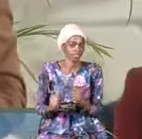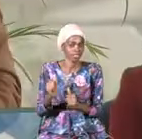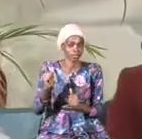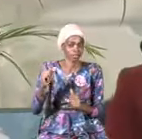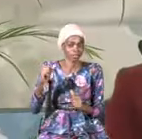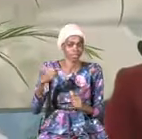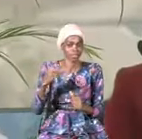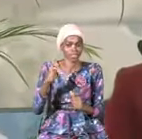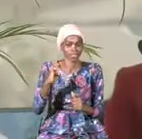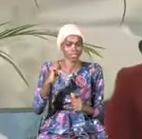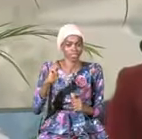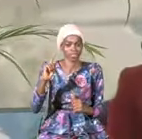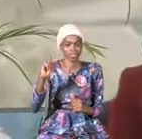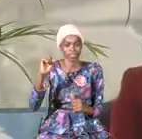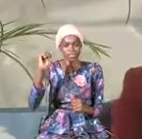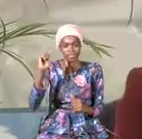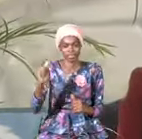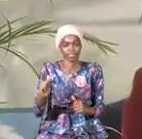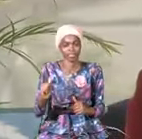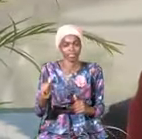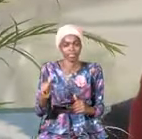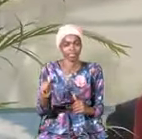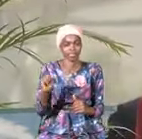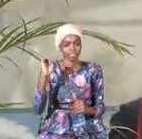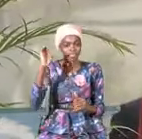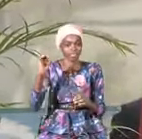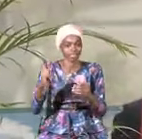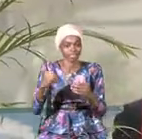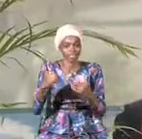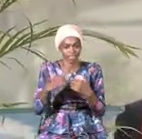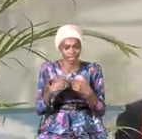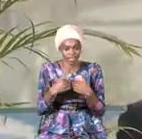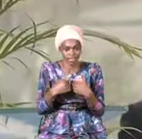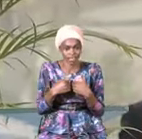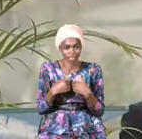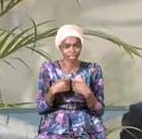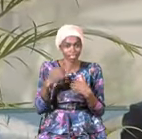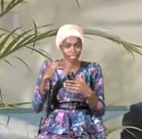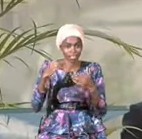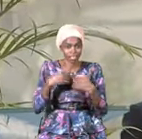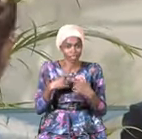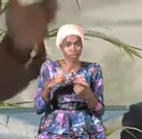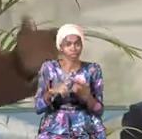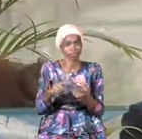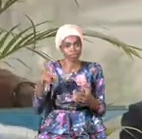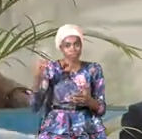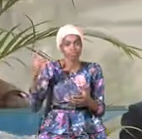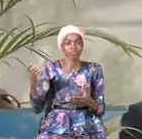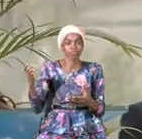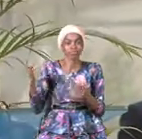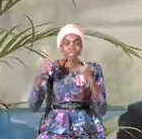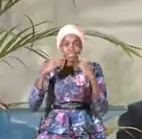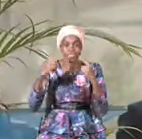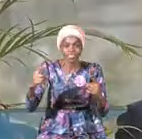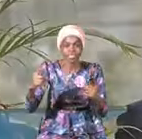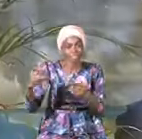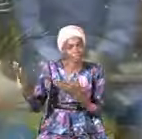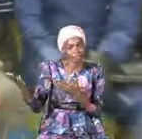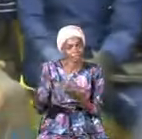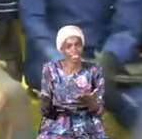capacity, I have to enthrone Christ on campus, compulsorily.